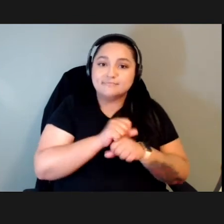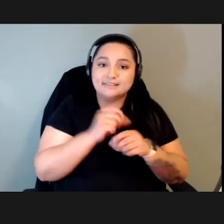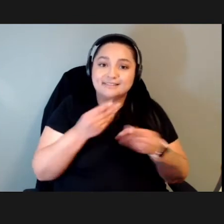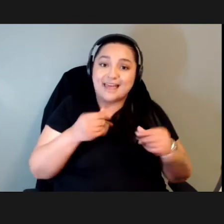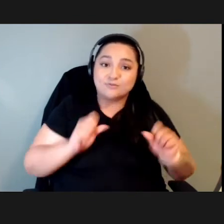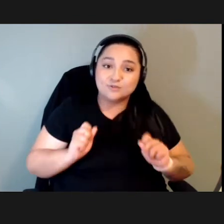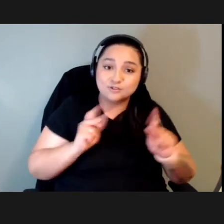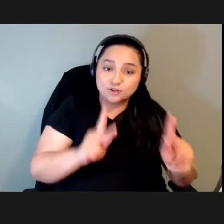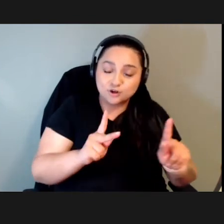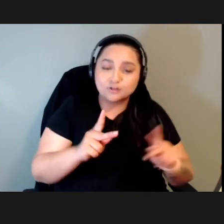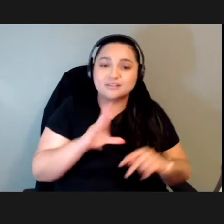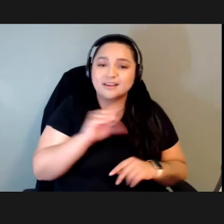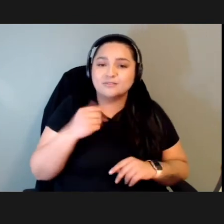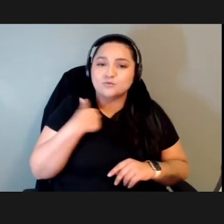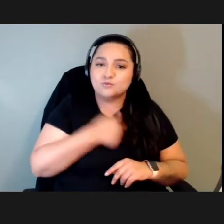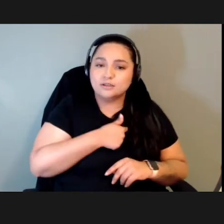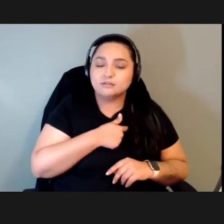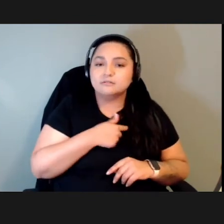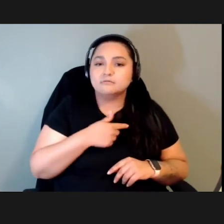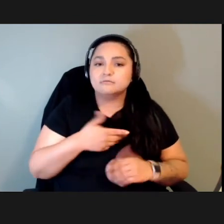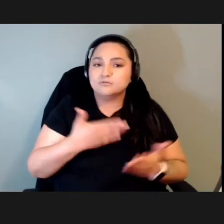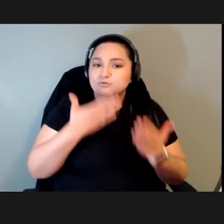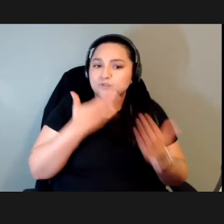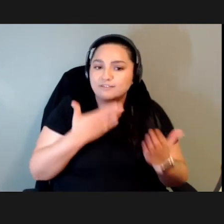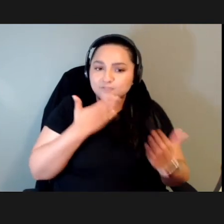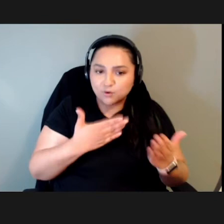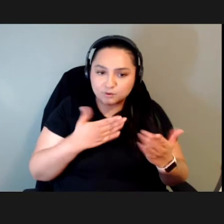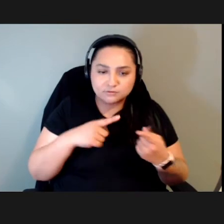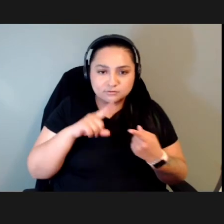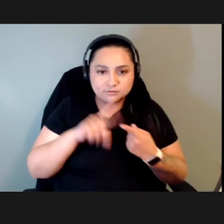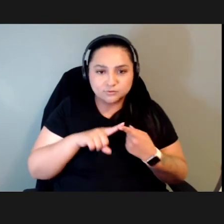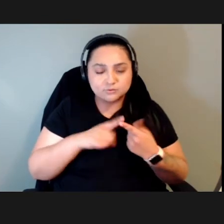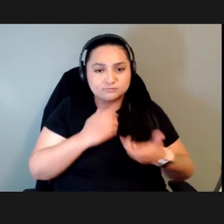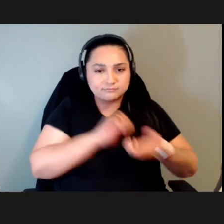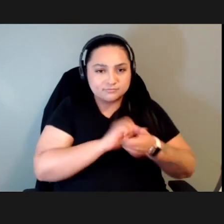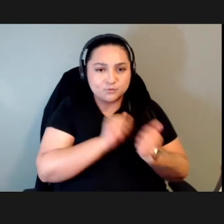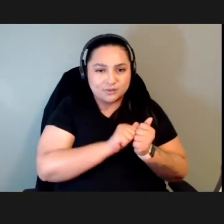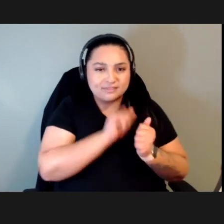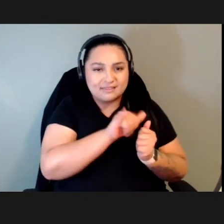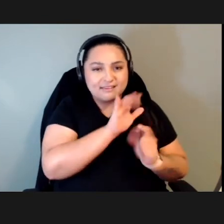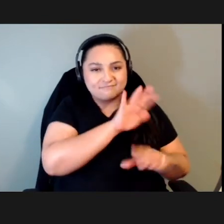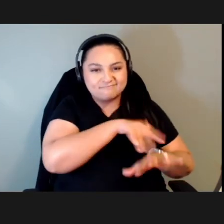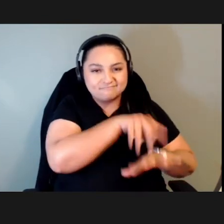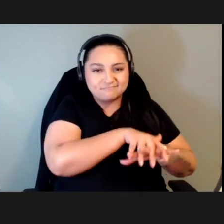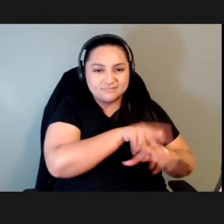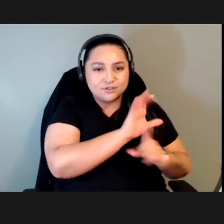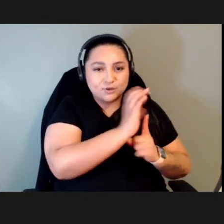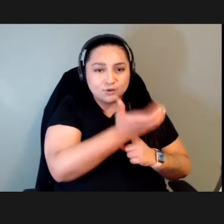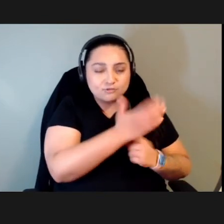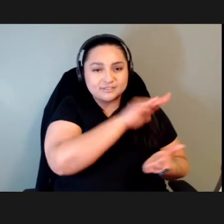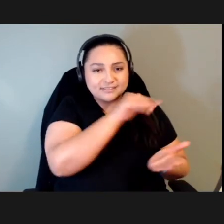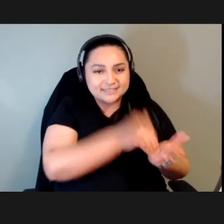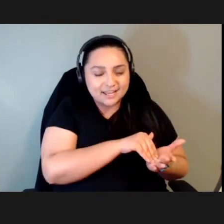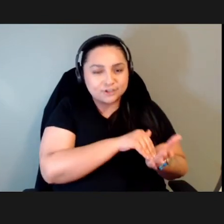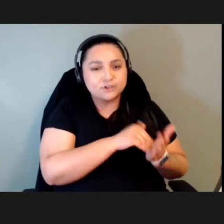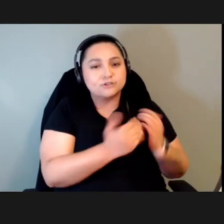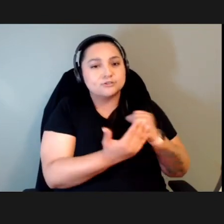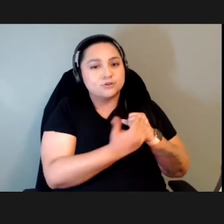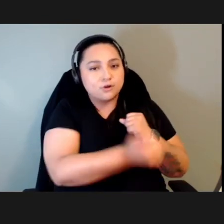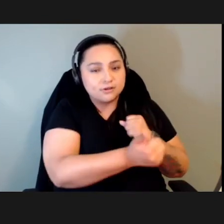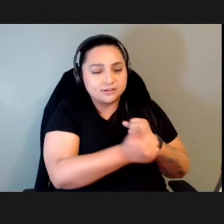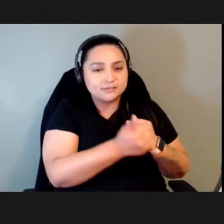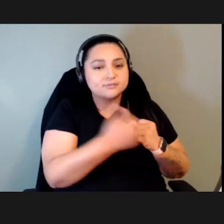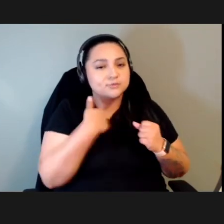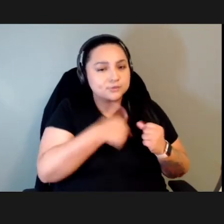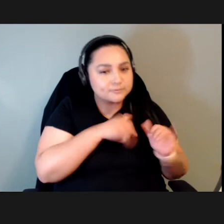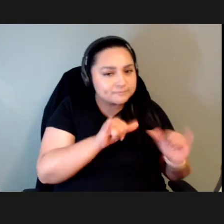grateful to Rhonda Anderson of Ocoteo Cultural Center for beautifully calling us in to learn in public and